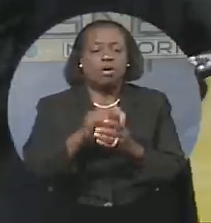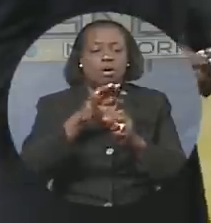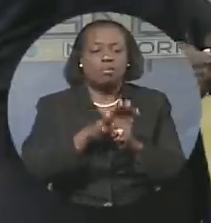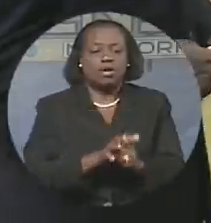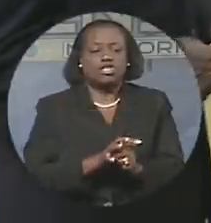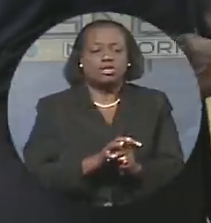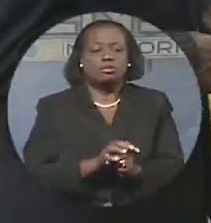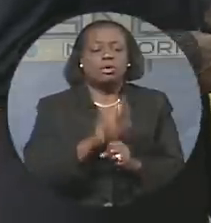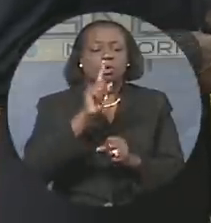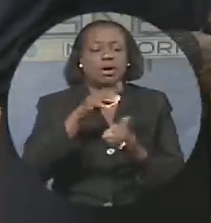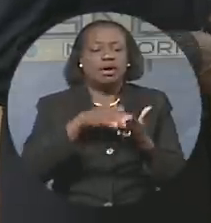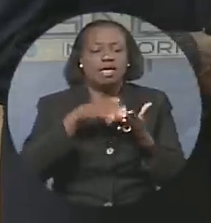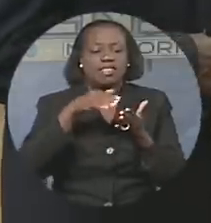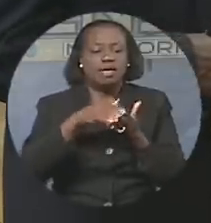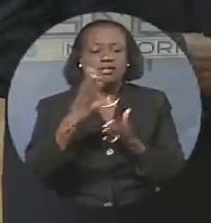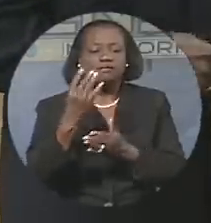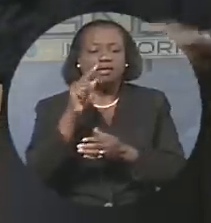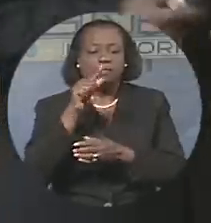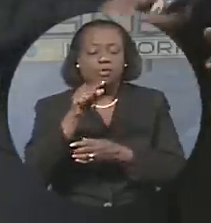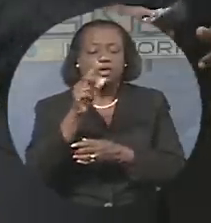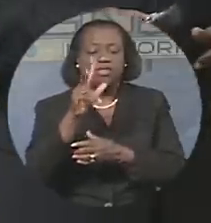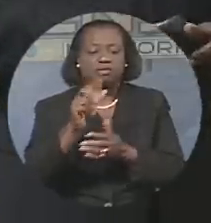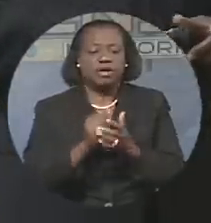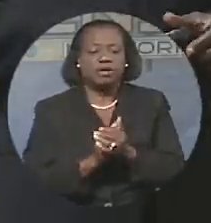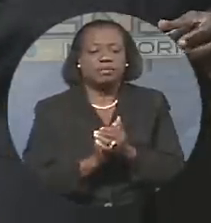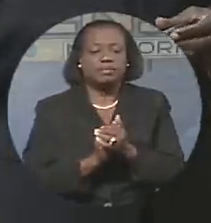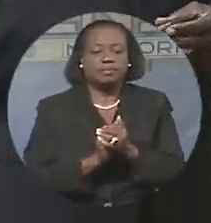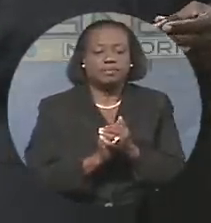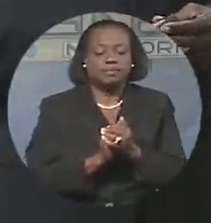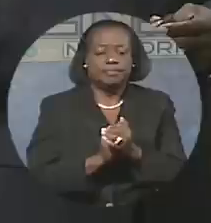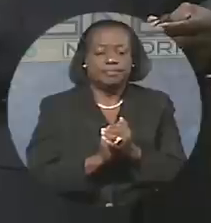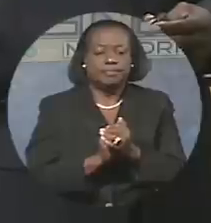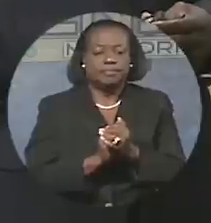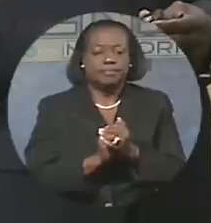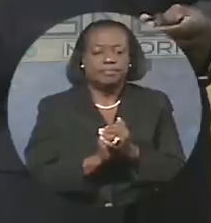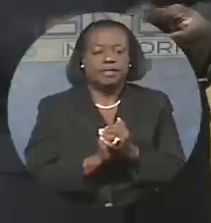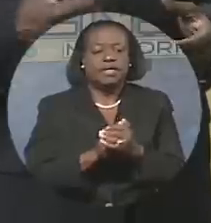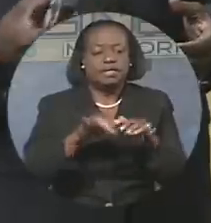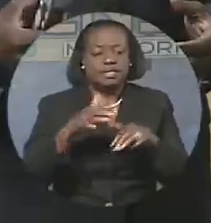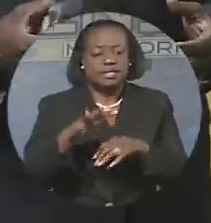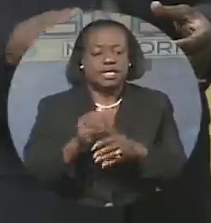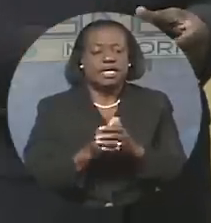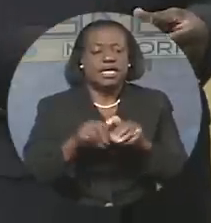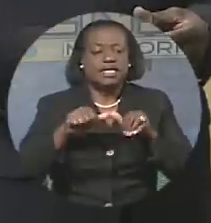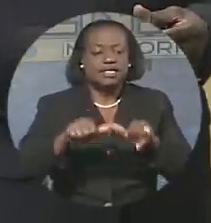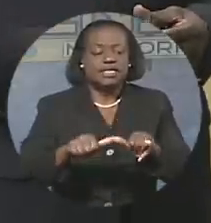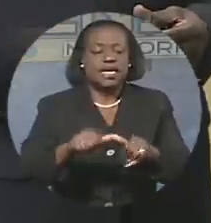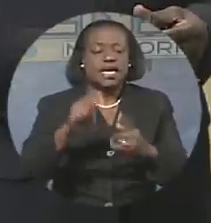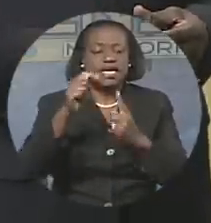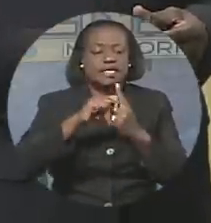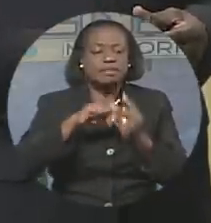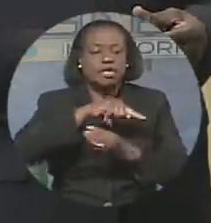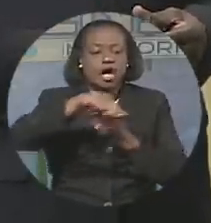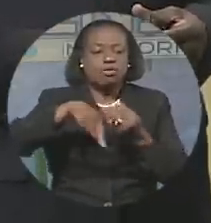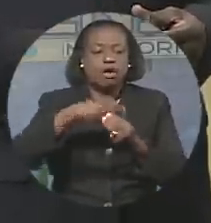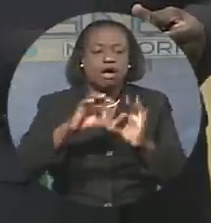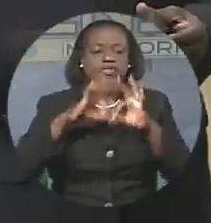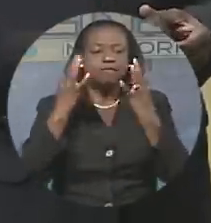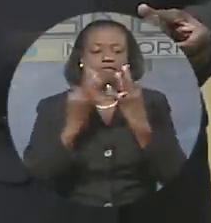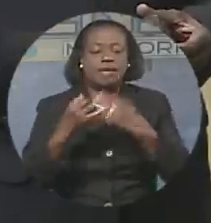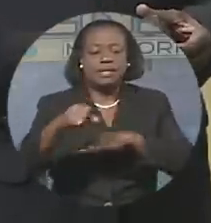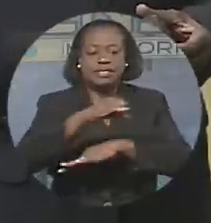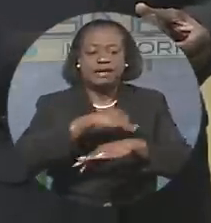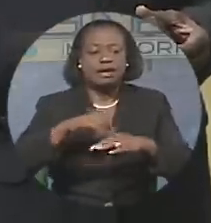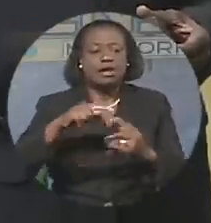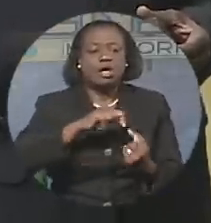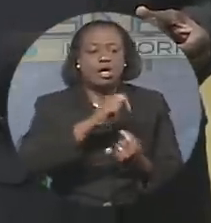pressure 1014.3 millibars. It's 29.95 inches, and it is steady. But stay tuned. Temperatures around the Fahmy Islands, travel and